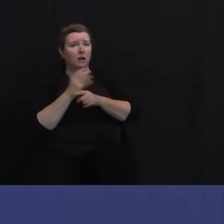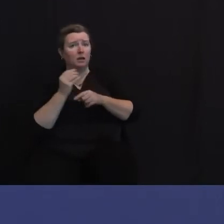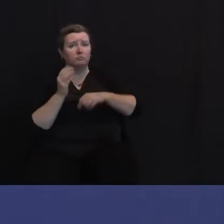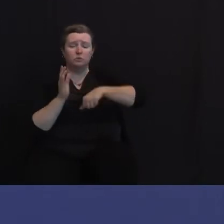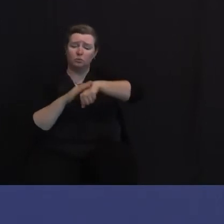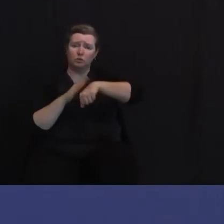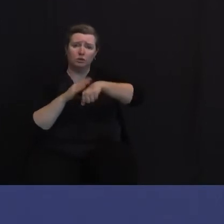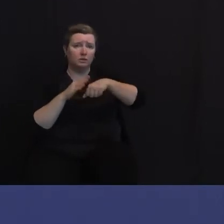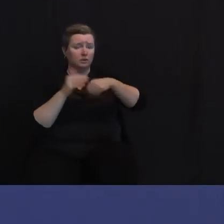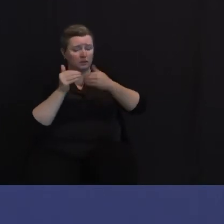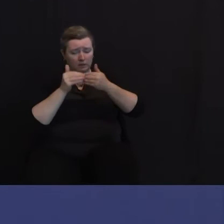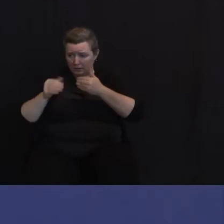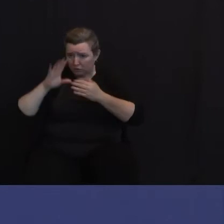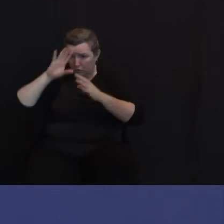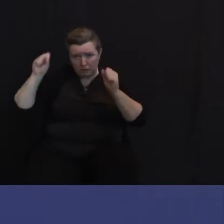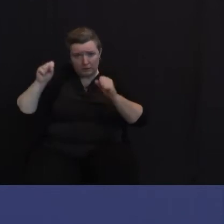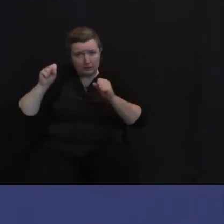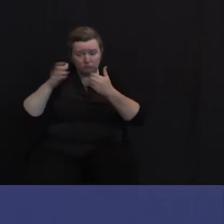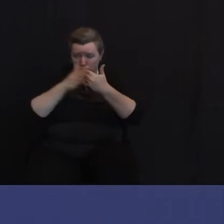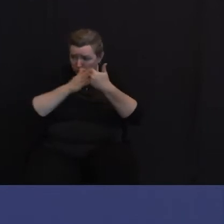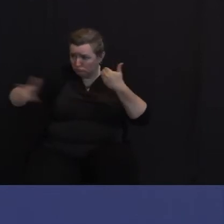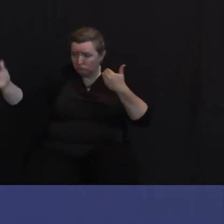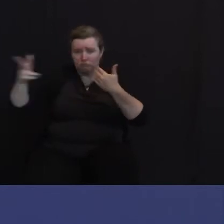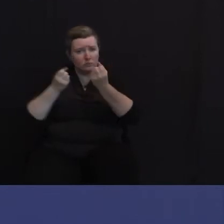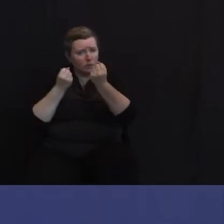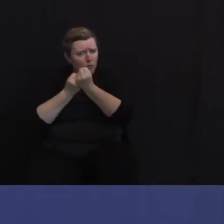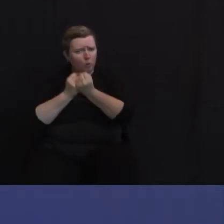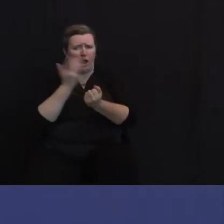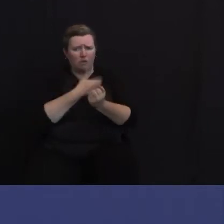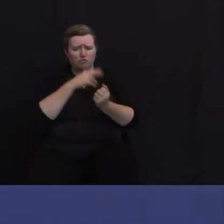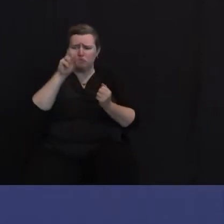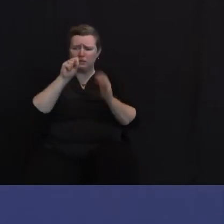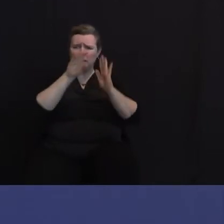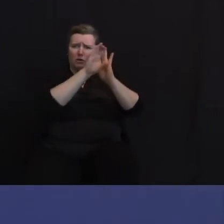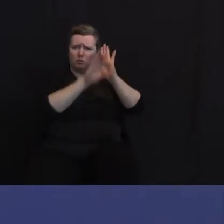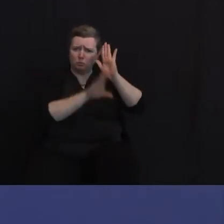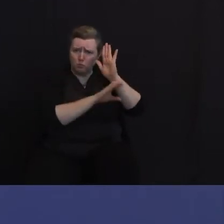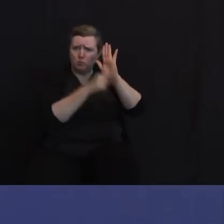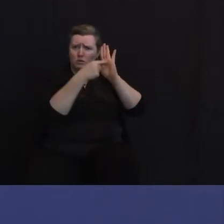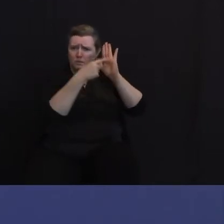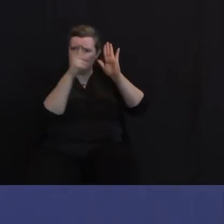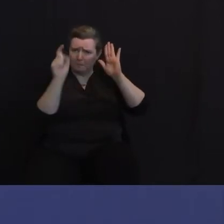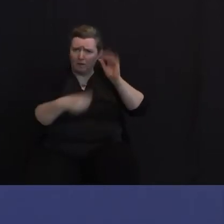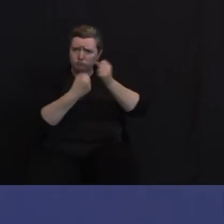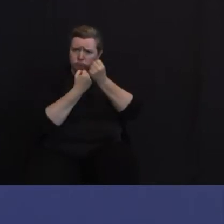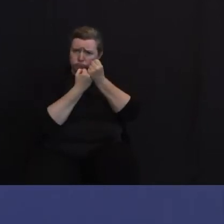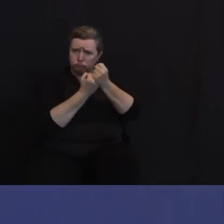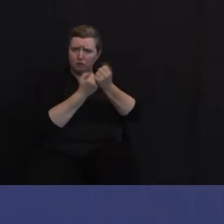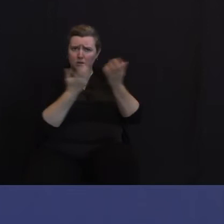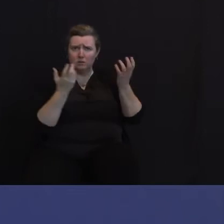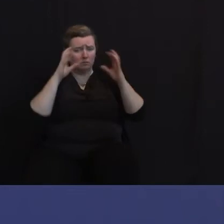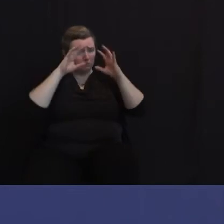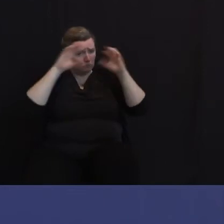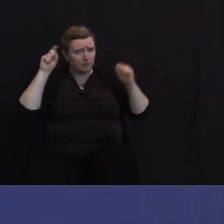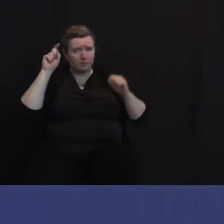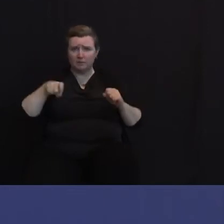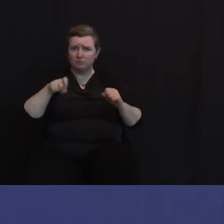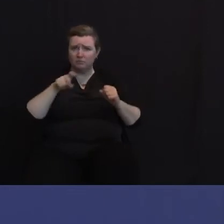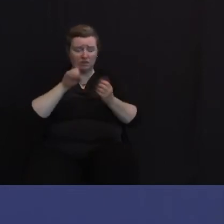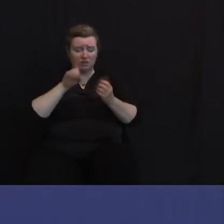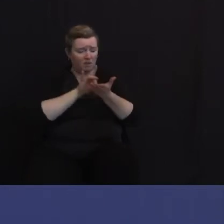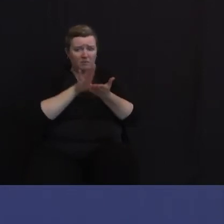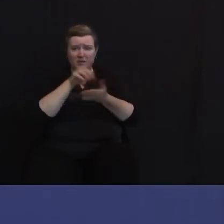about standing up for the Constitution and the rule of law. It gives me no pleasure to say so, but the president must be impeached and he must